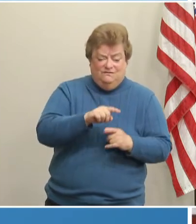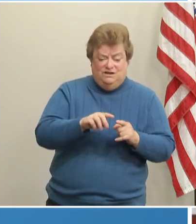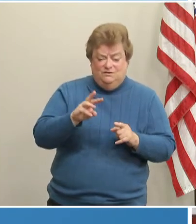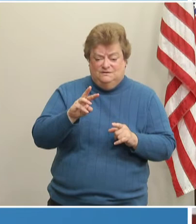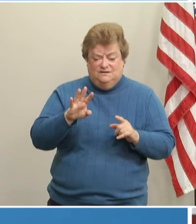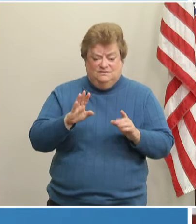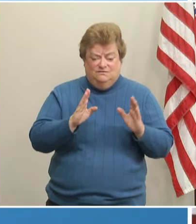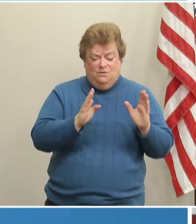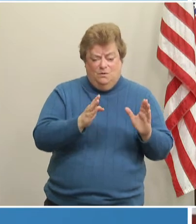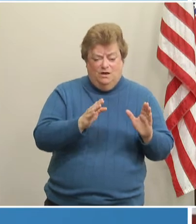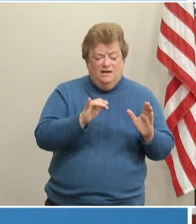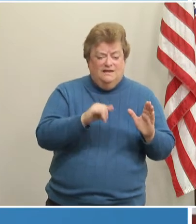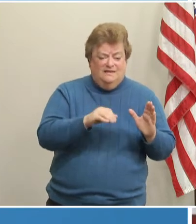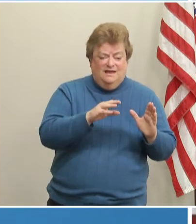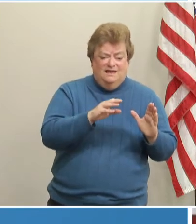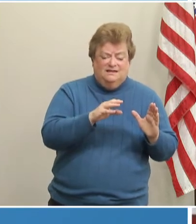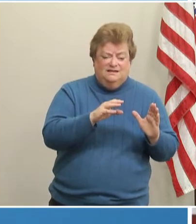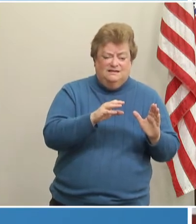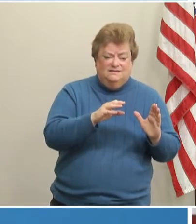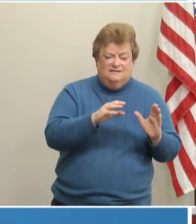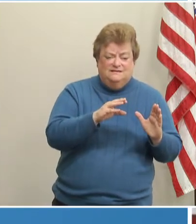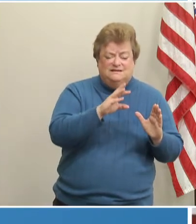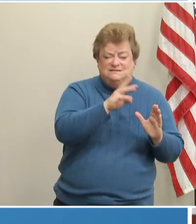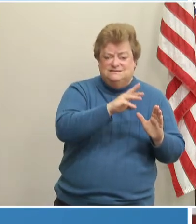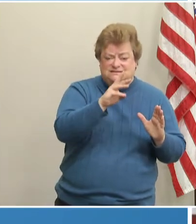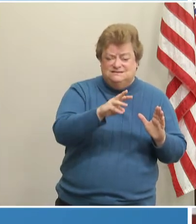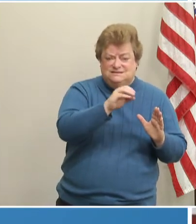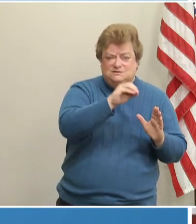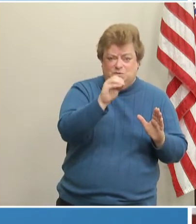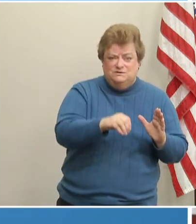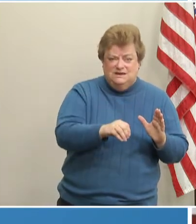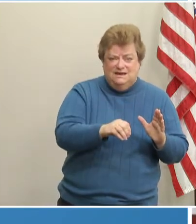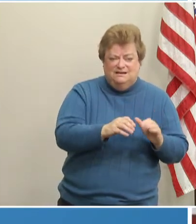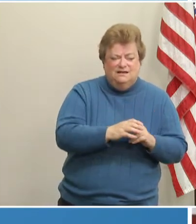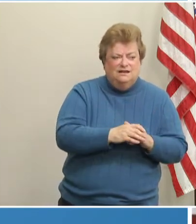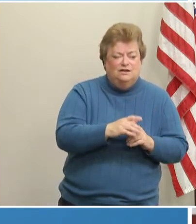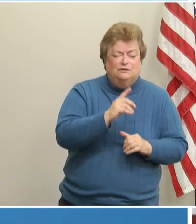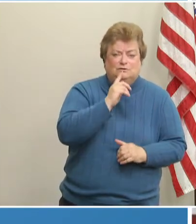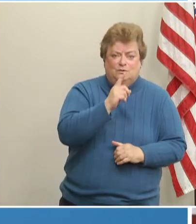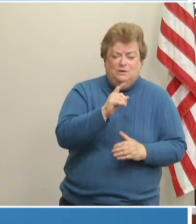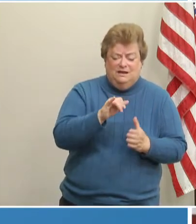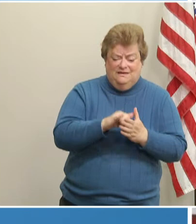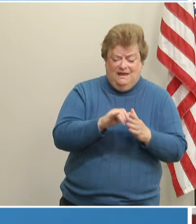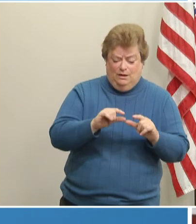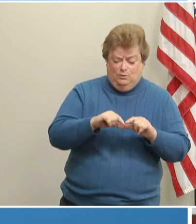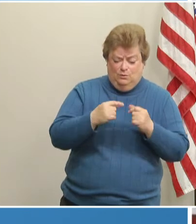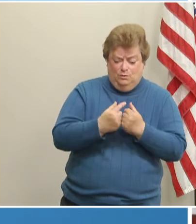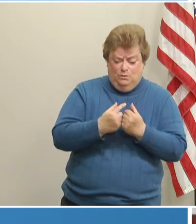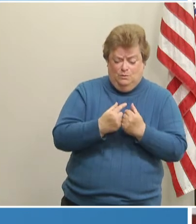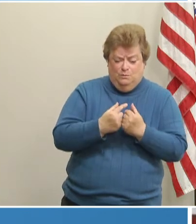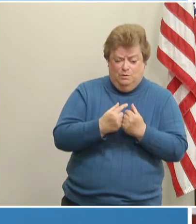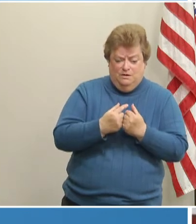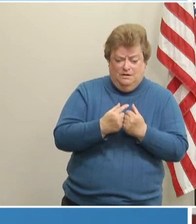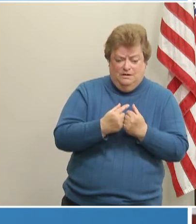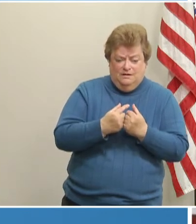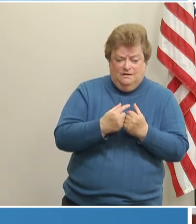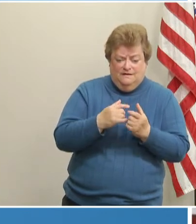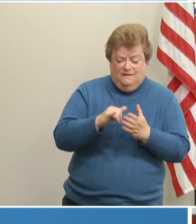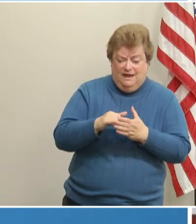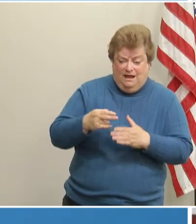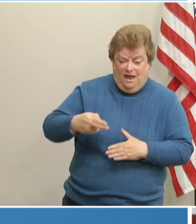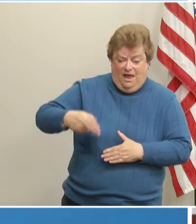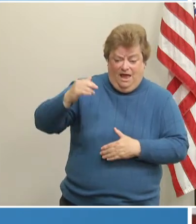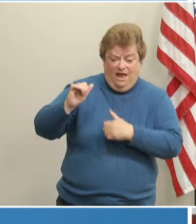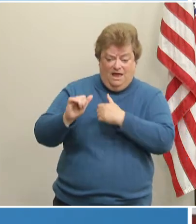to 64 or 66%. So really, that group that was at high risk